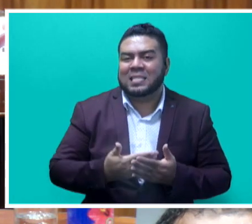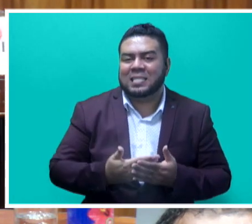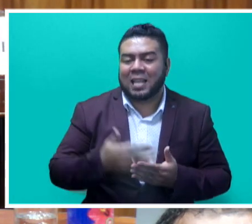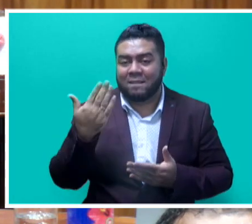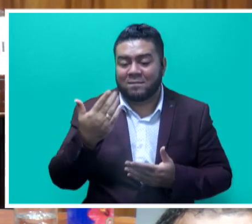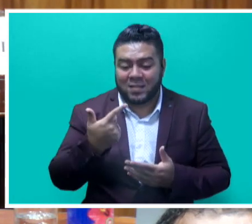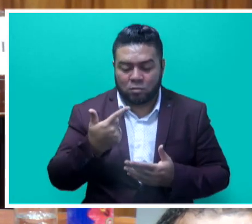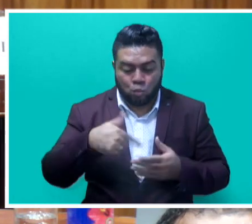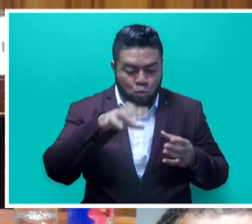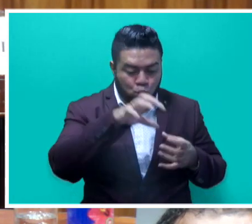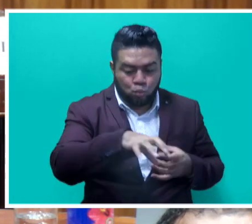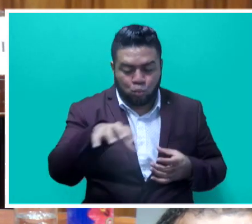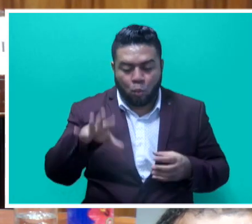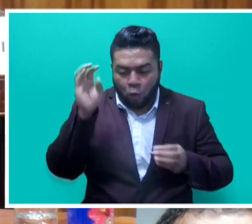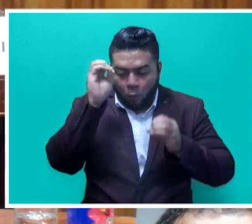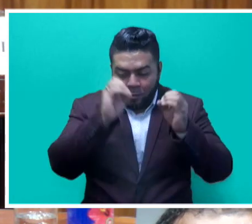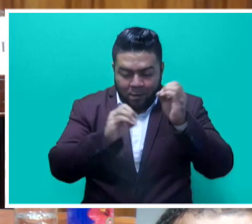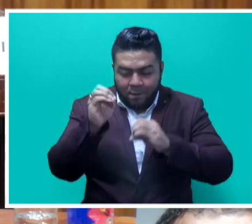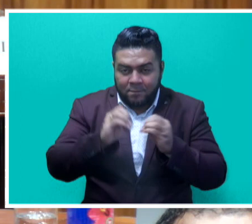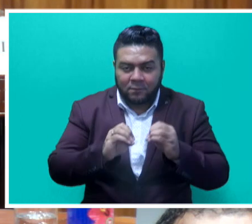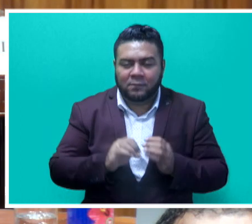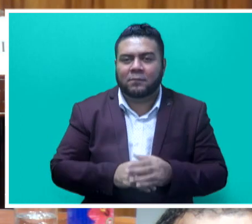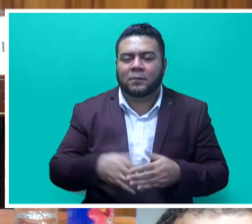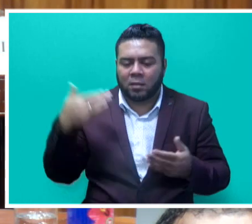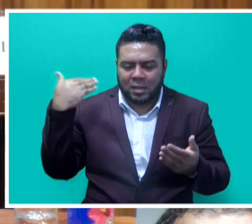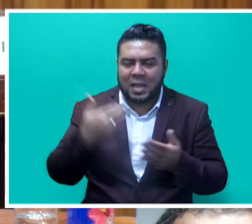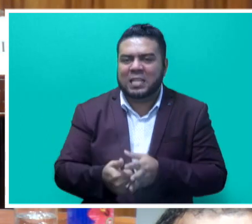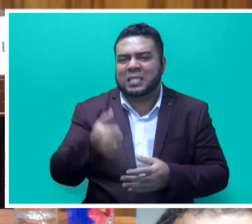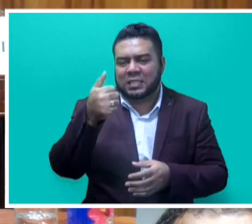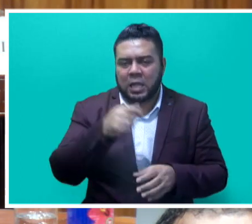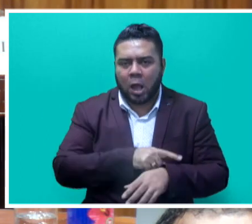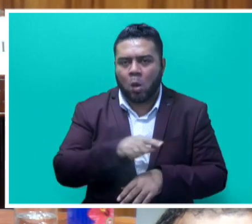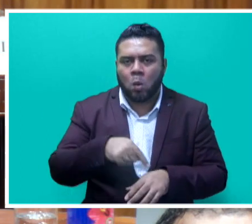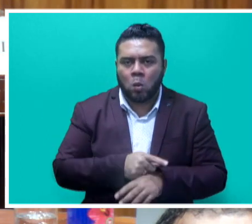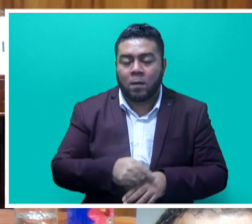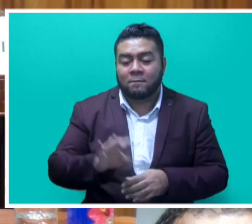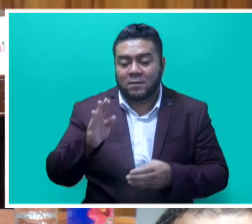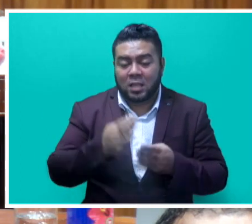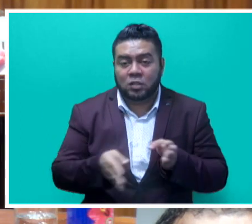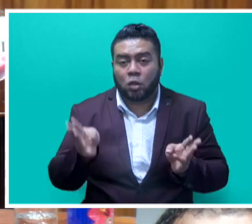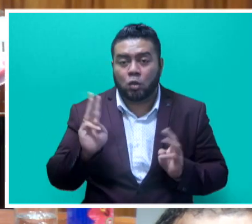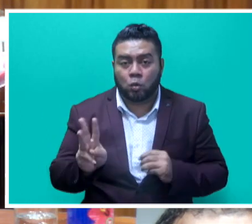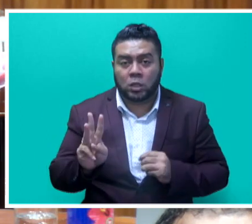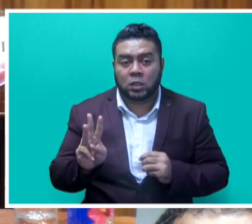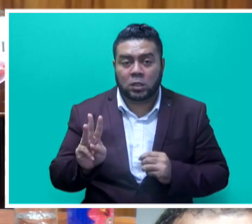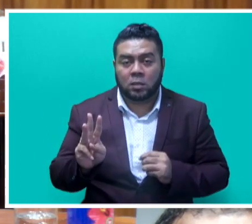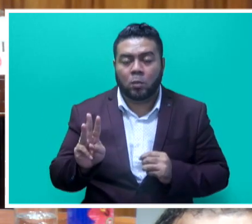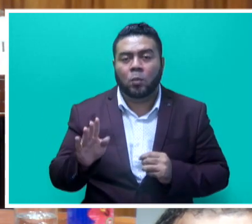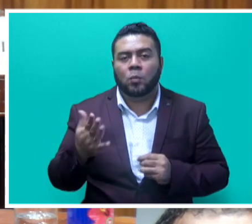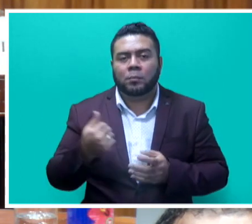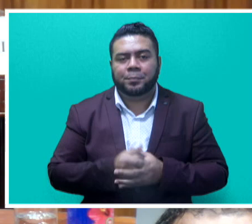points which were observed on a 6-hourly basis. Phase 3, Mr.